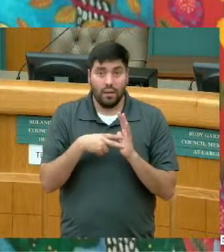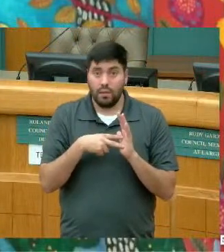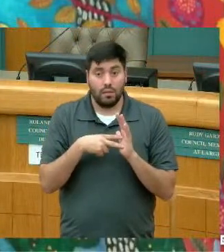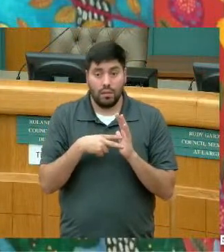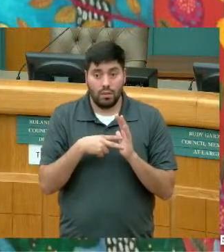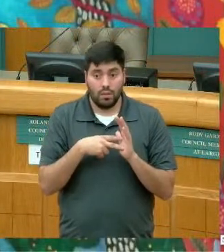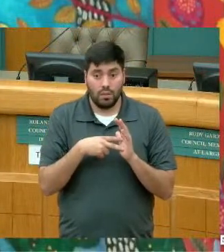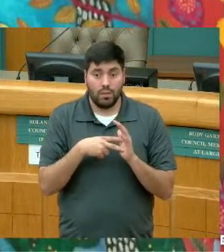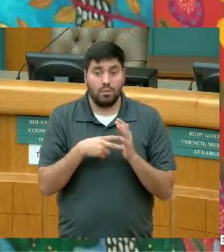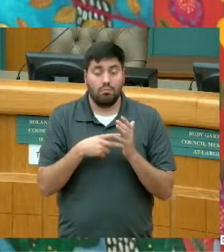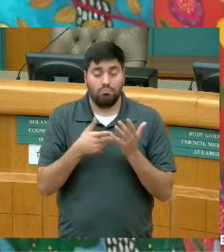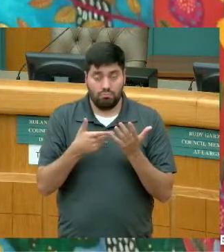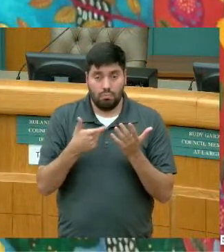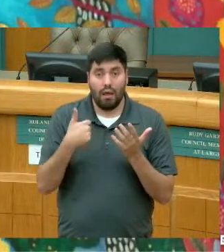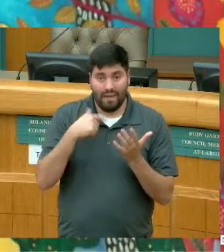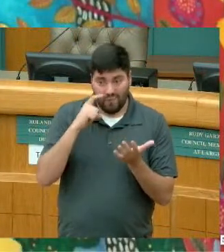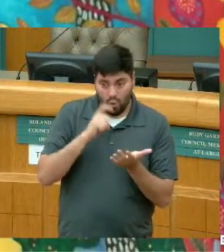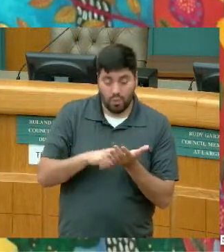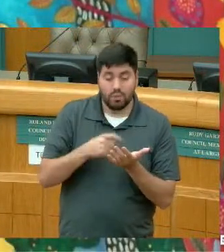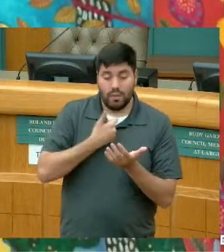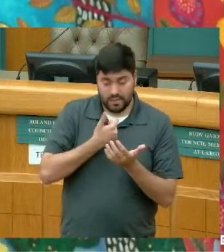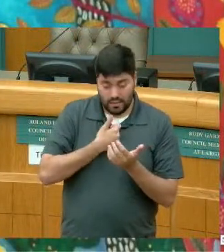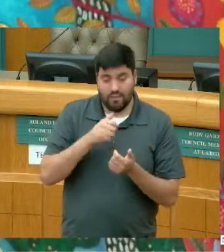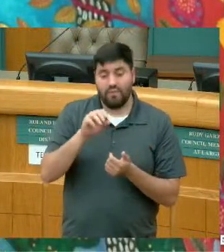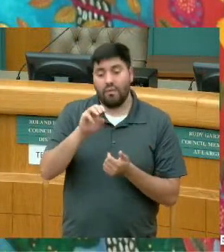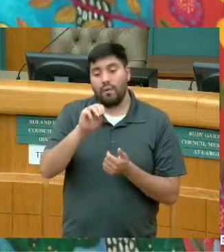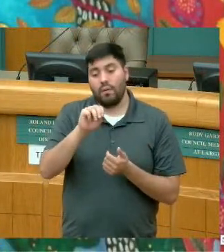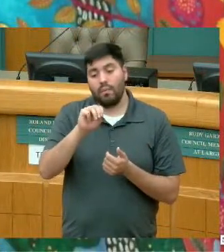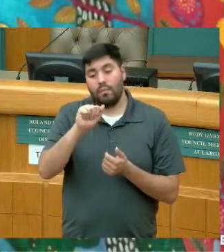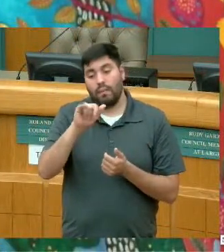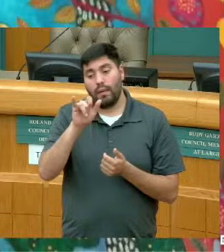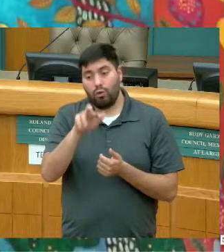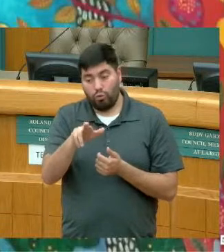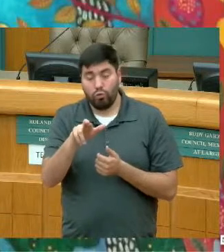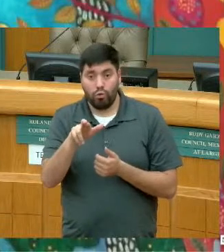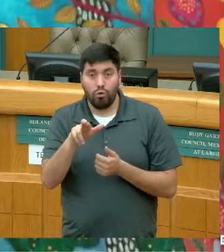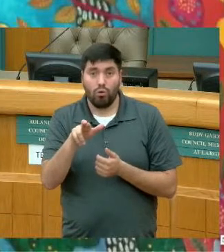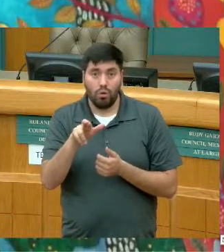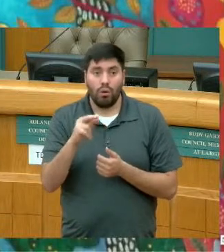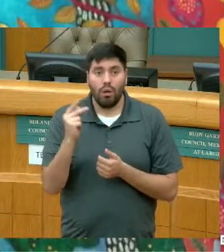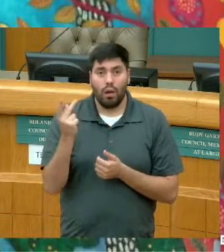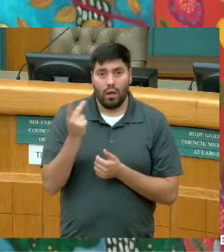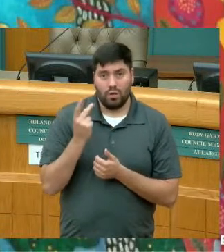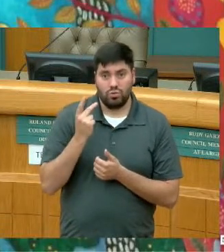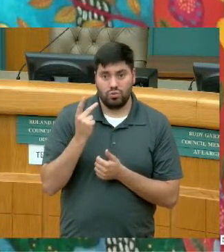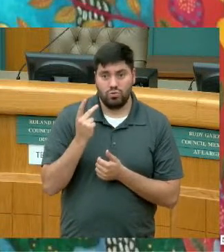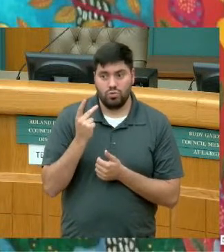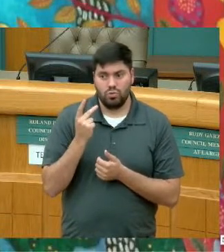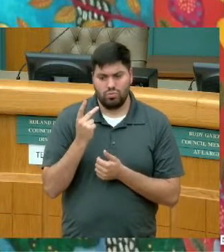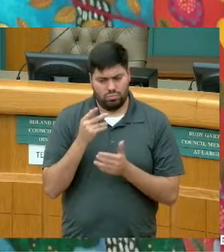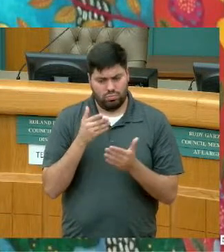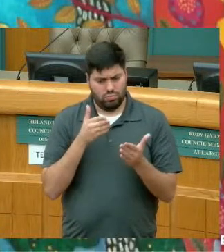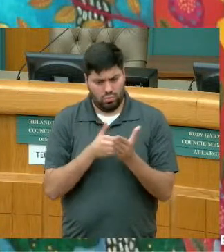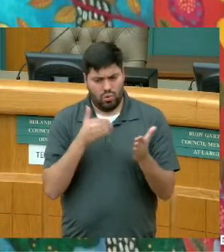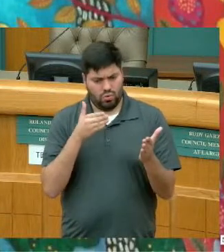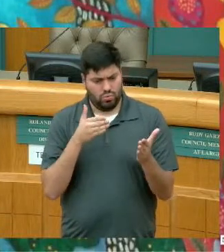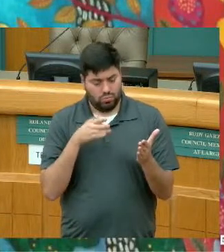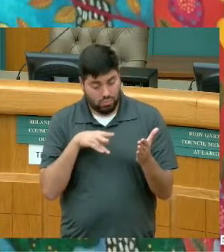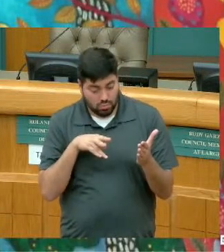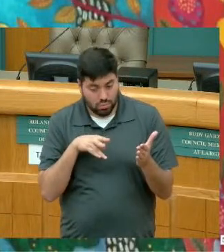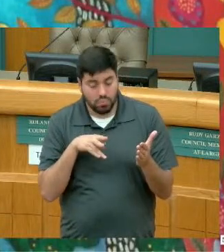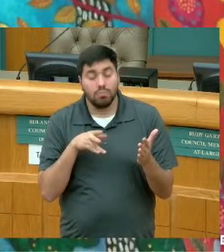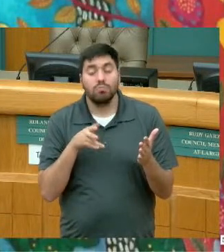served yet, but I have noticed that the mayor and myself have been, are subjects to a lawsuit as